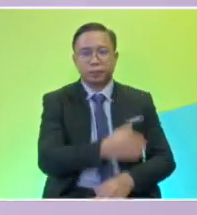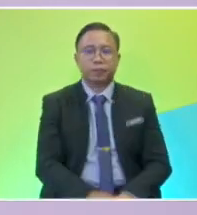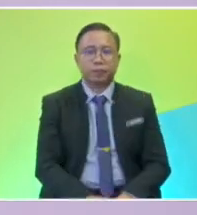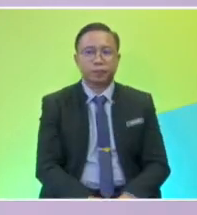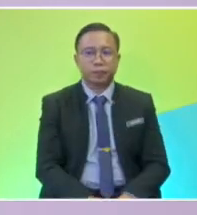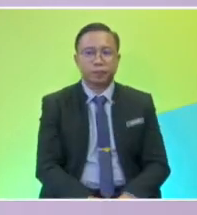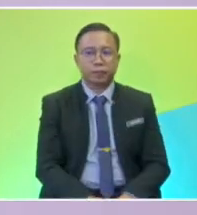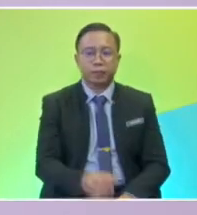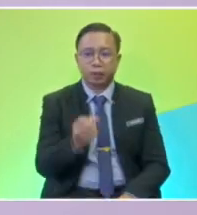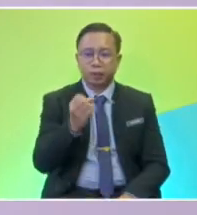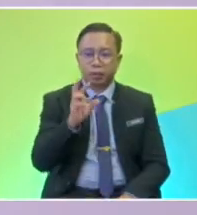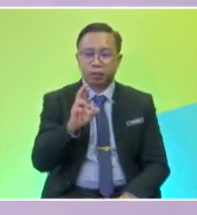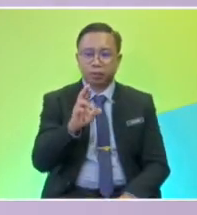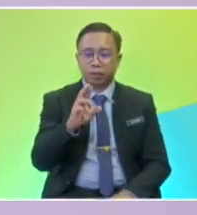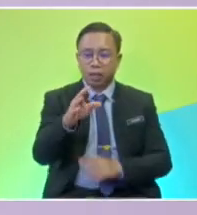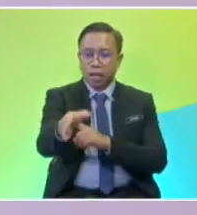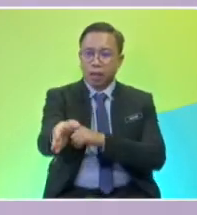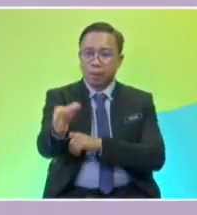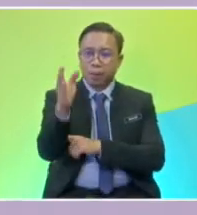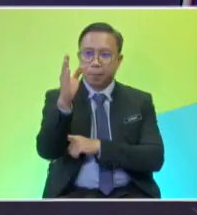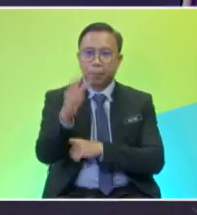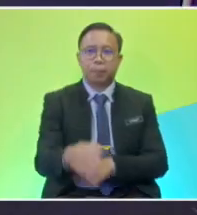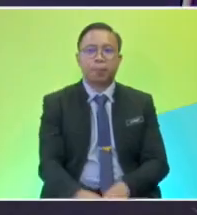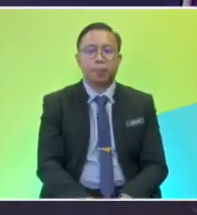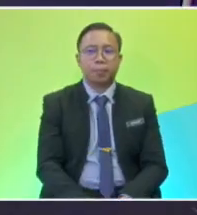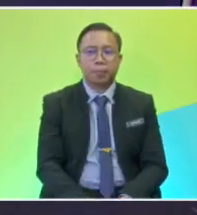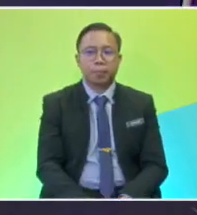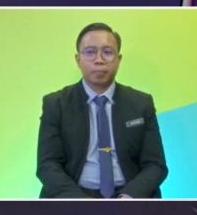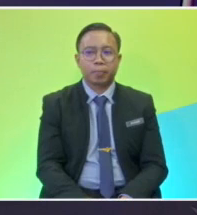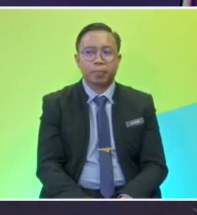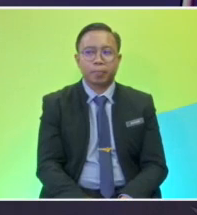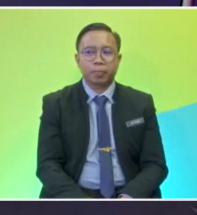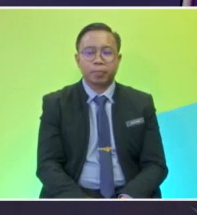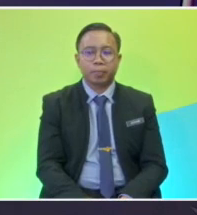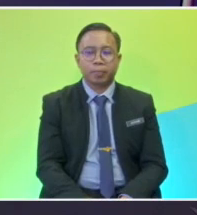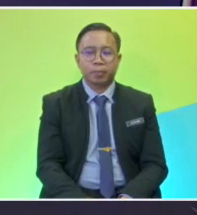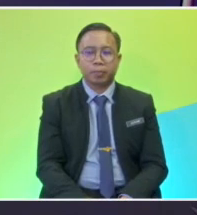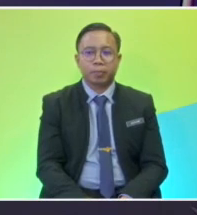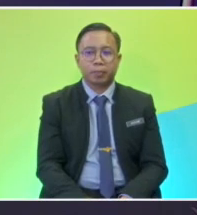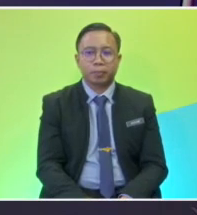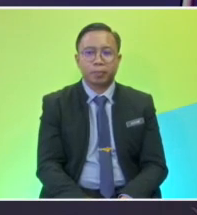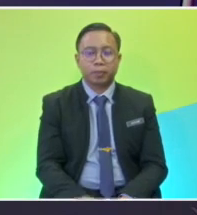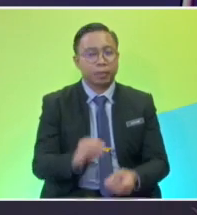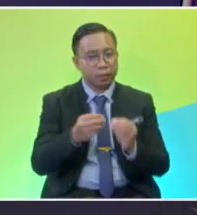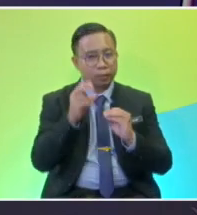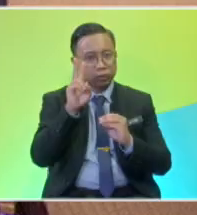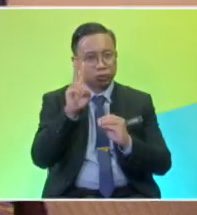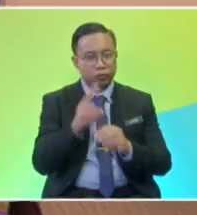our, arm. Right. Arm we have here. Yeah. Number two.